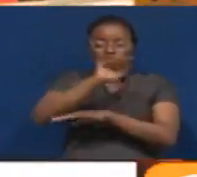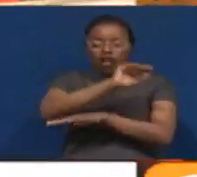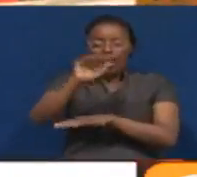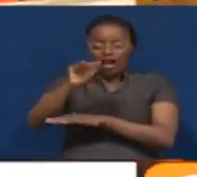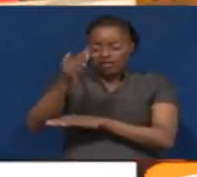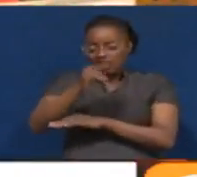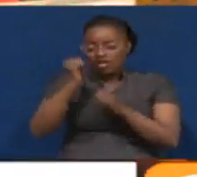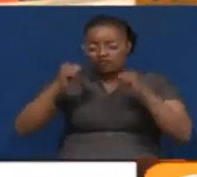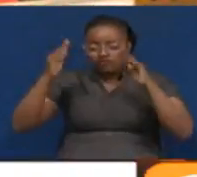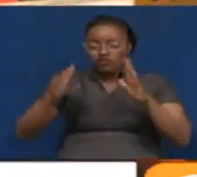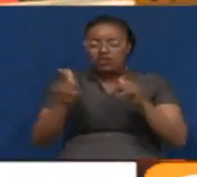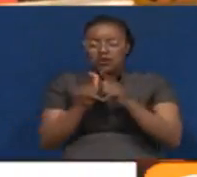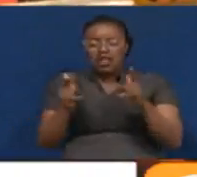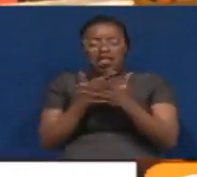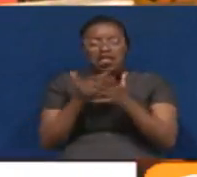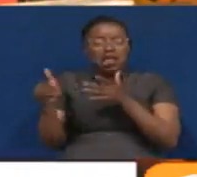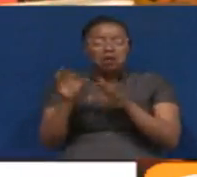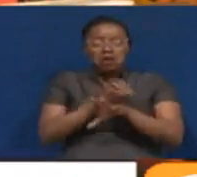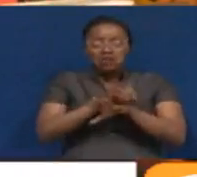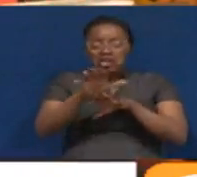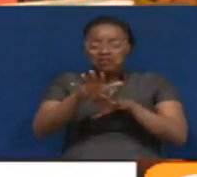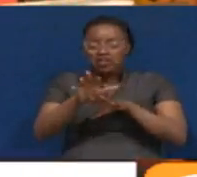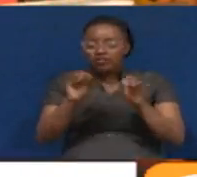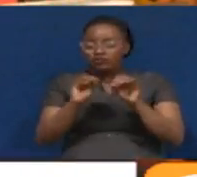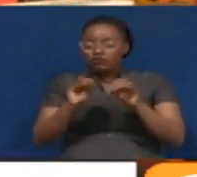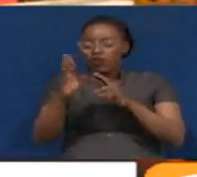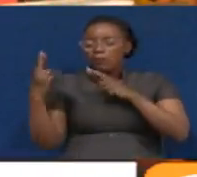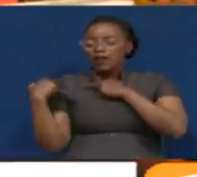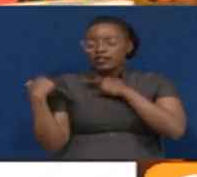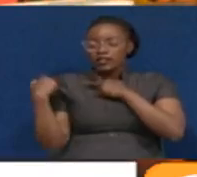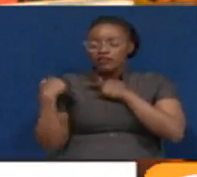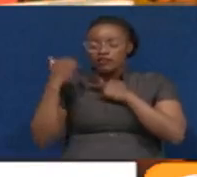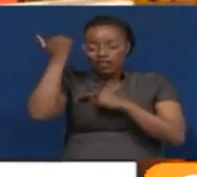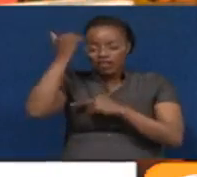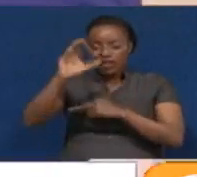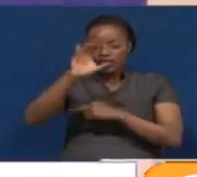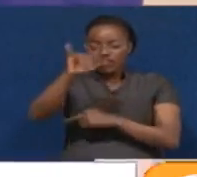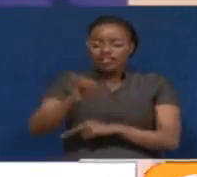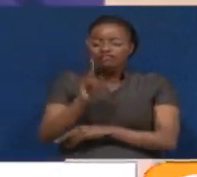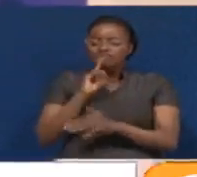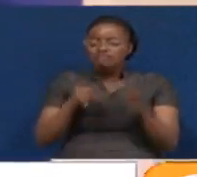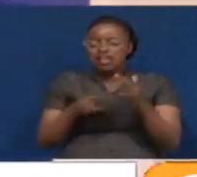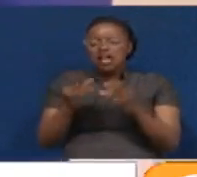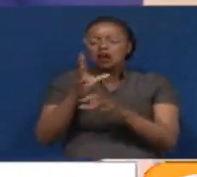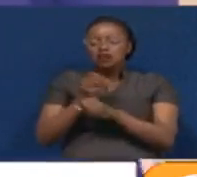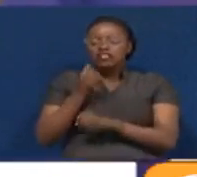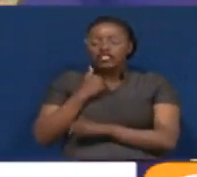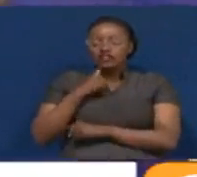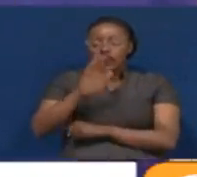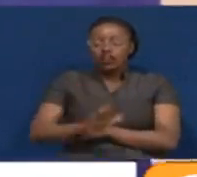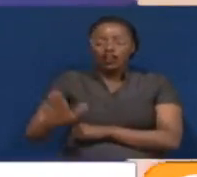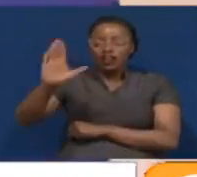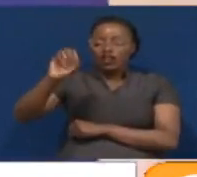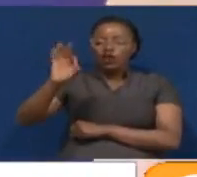the officers not to allow any form of influence over their duties. The Chief Justice has expressed confidence the swearing-in of